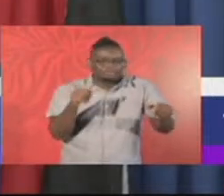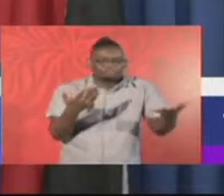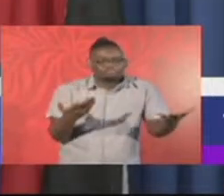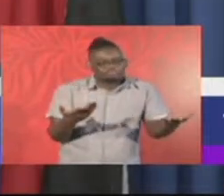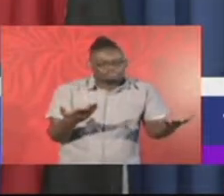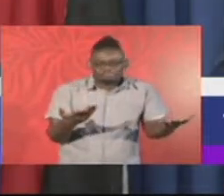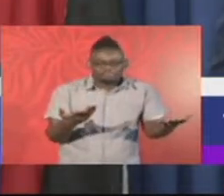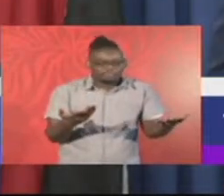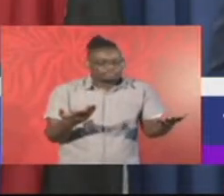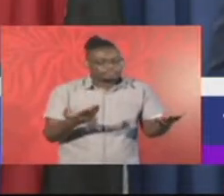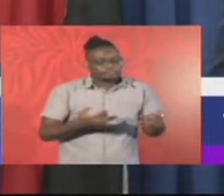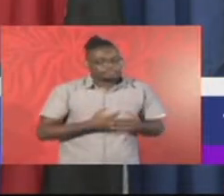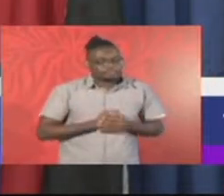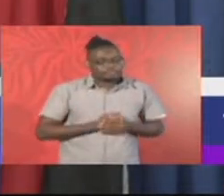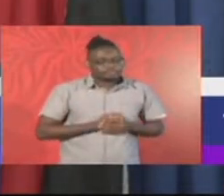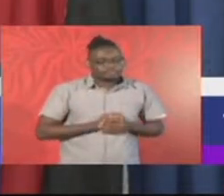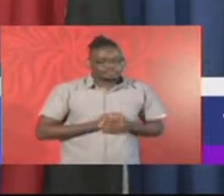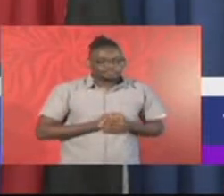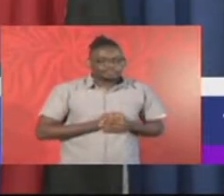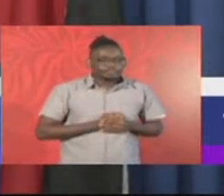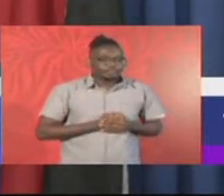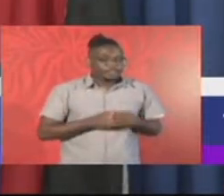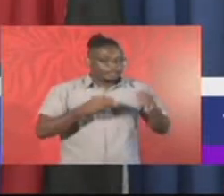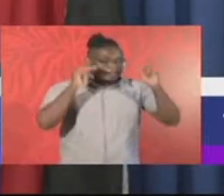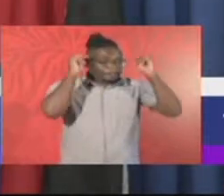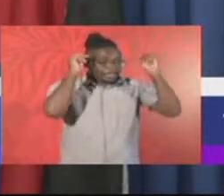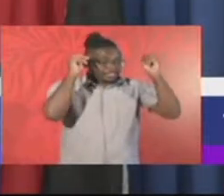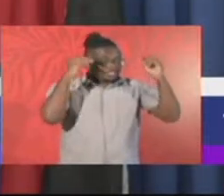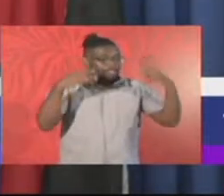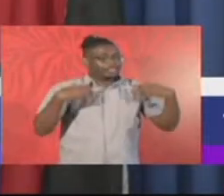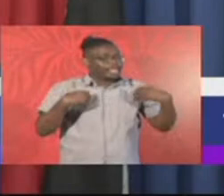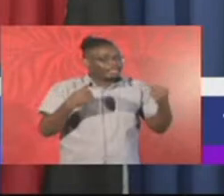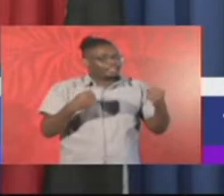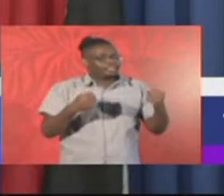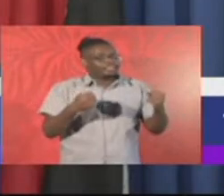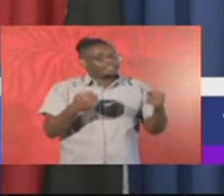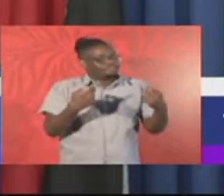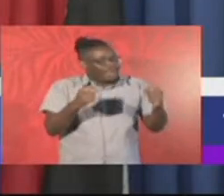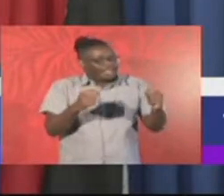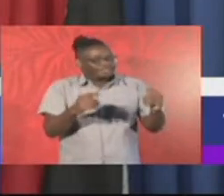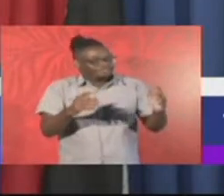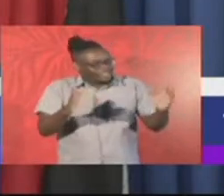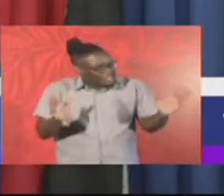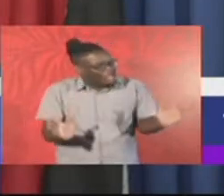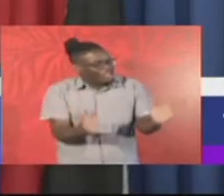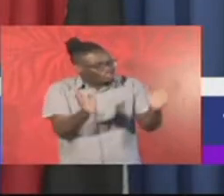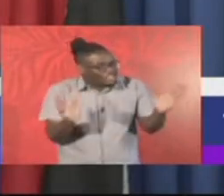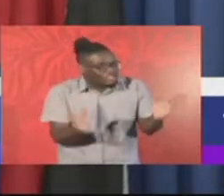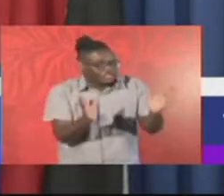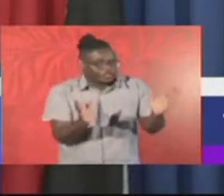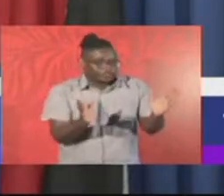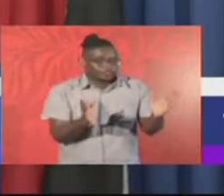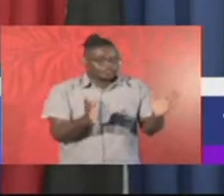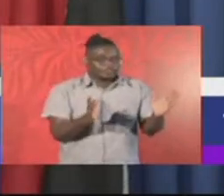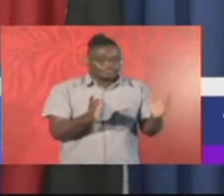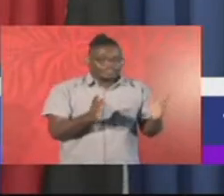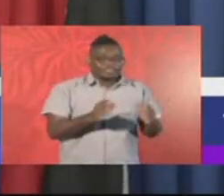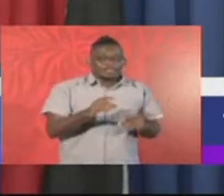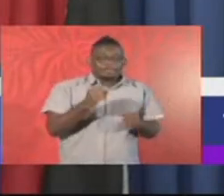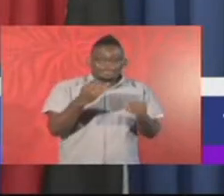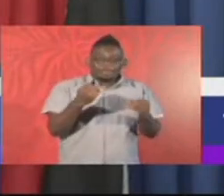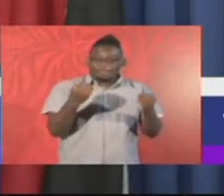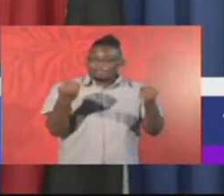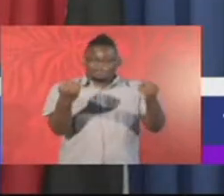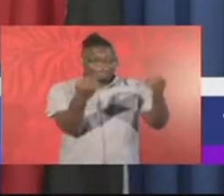the bottom line? The bottom line is that we have 800,000 people in this country who can